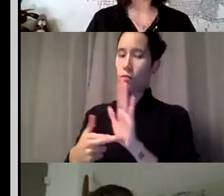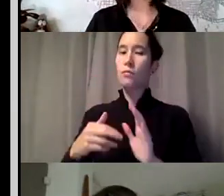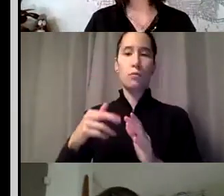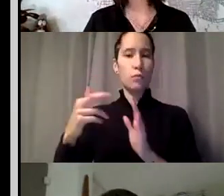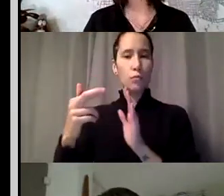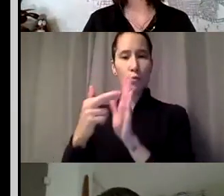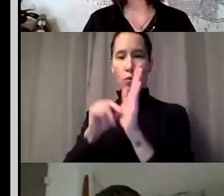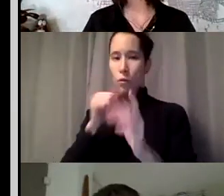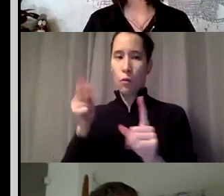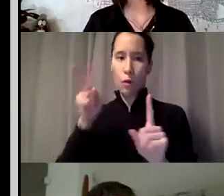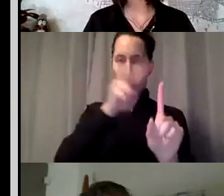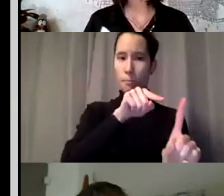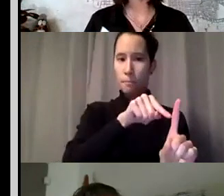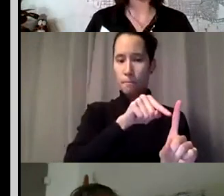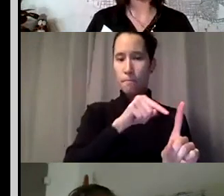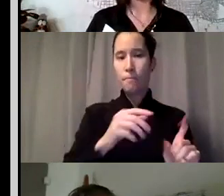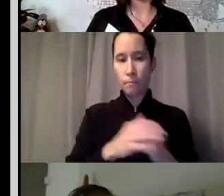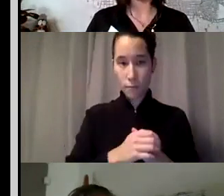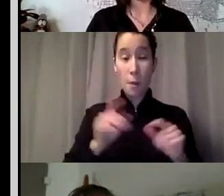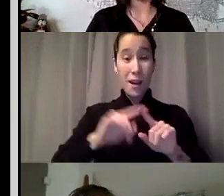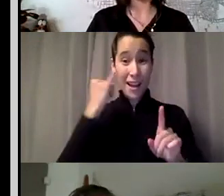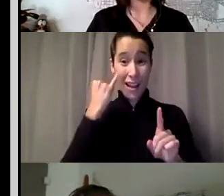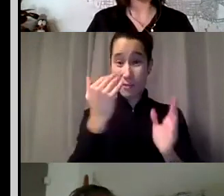you don't have you have to follow the order.